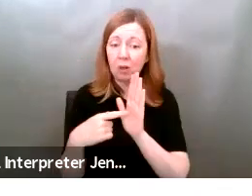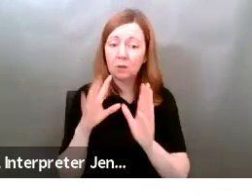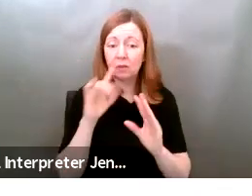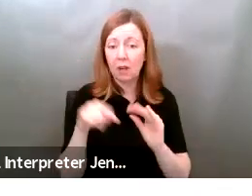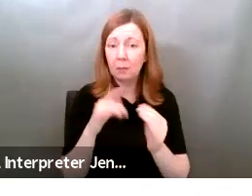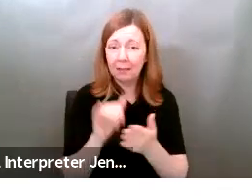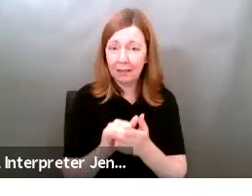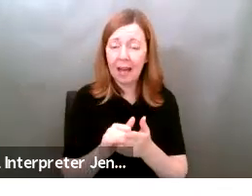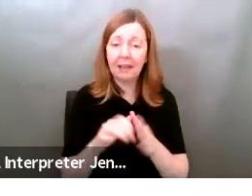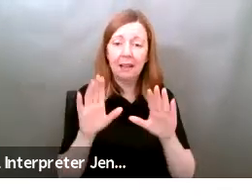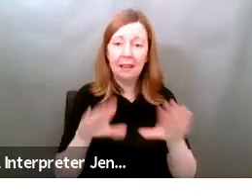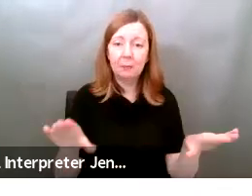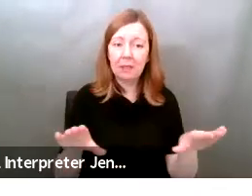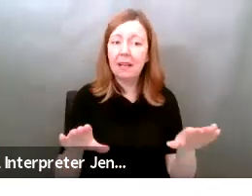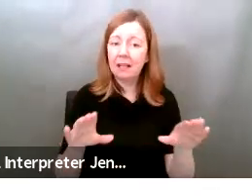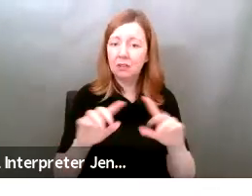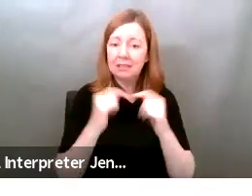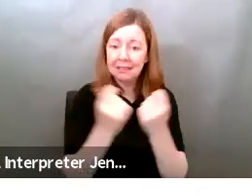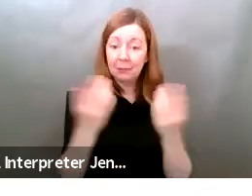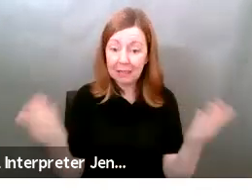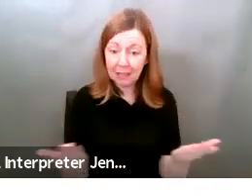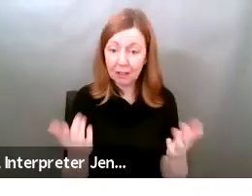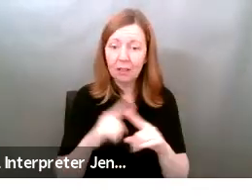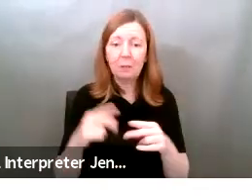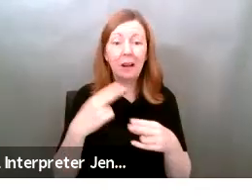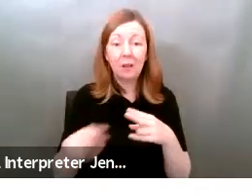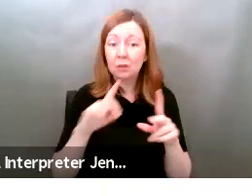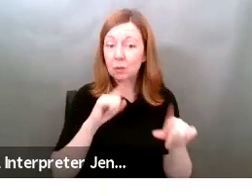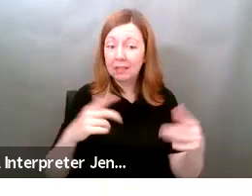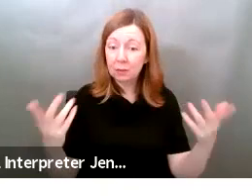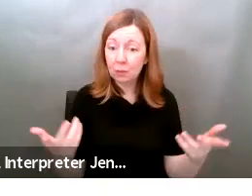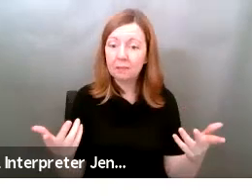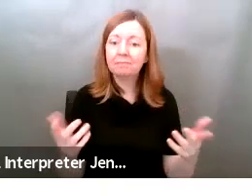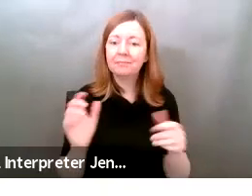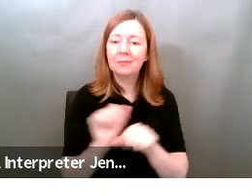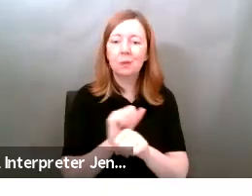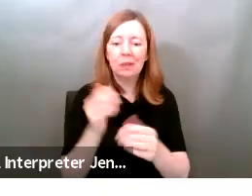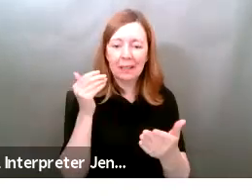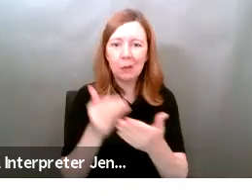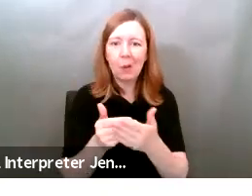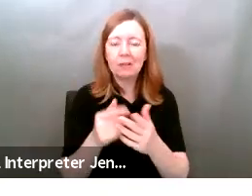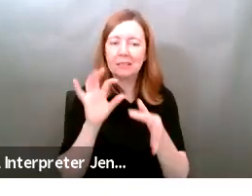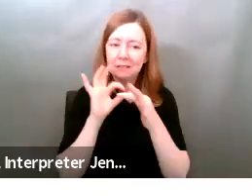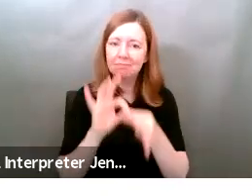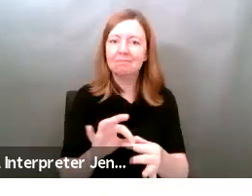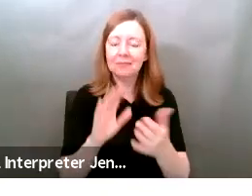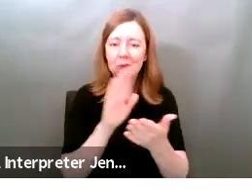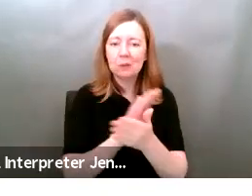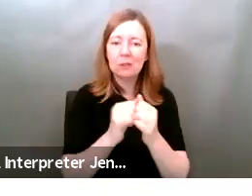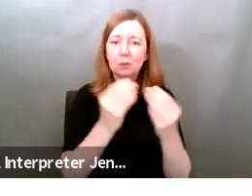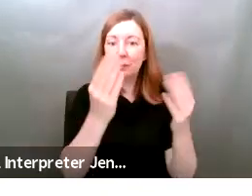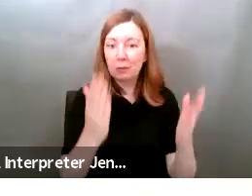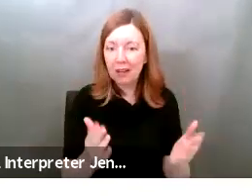about the pediatrics team here in the health department. But the short answer is working closely to connect schools with providers.